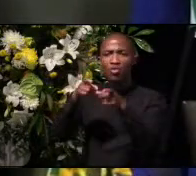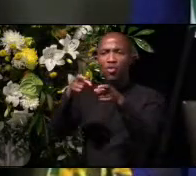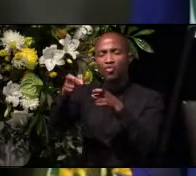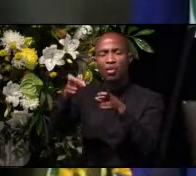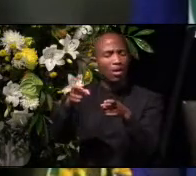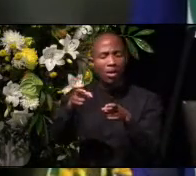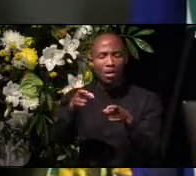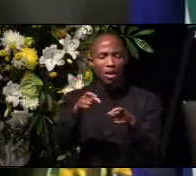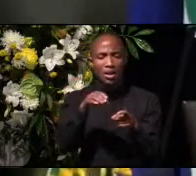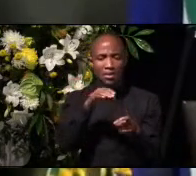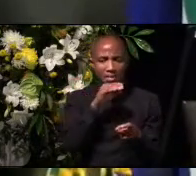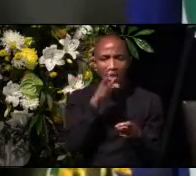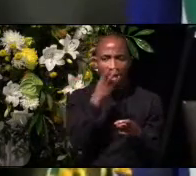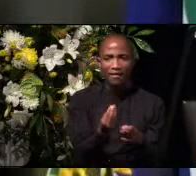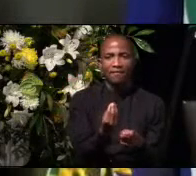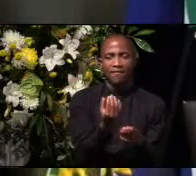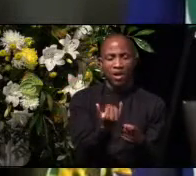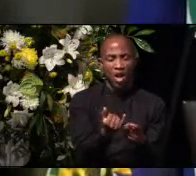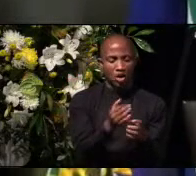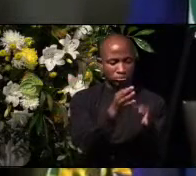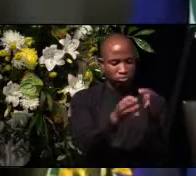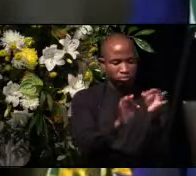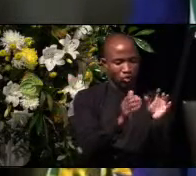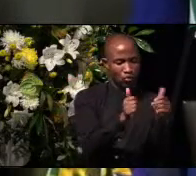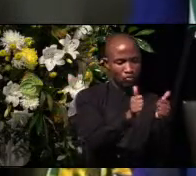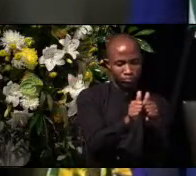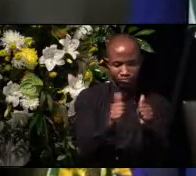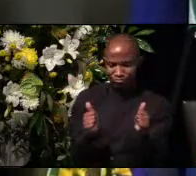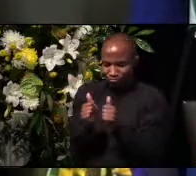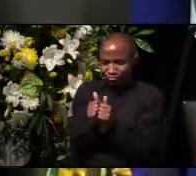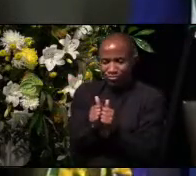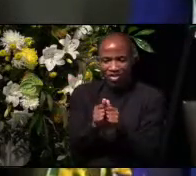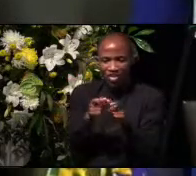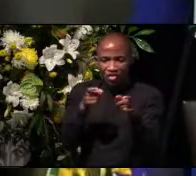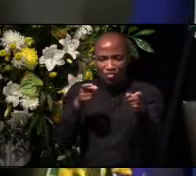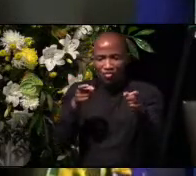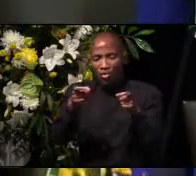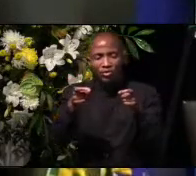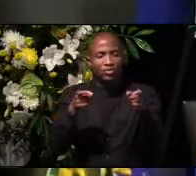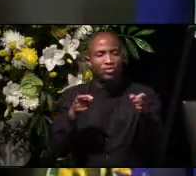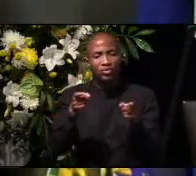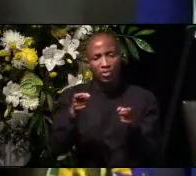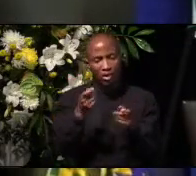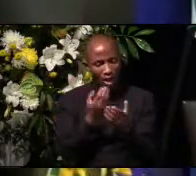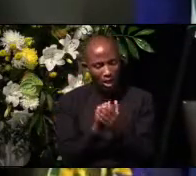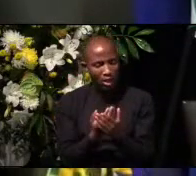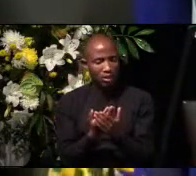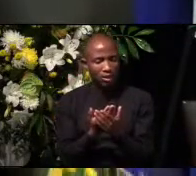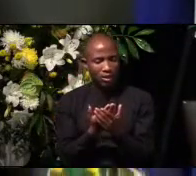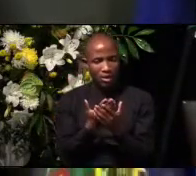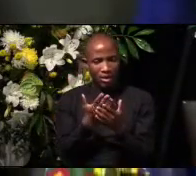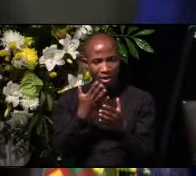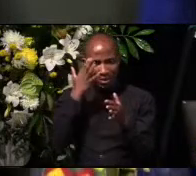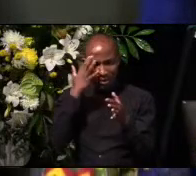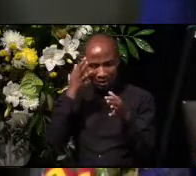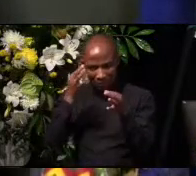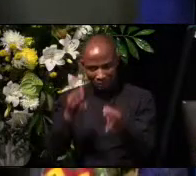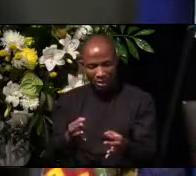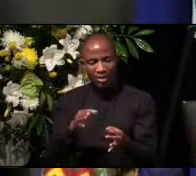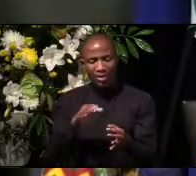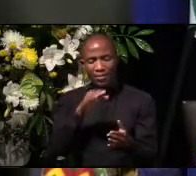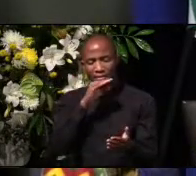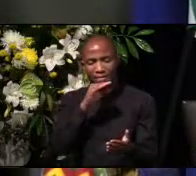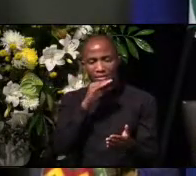plurality more diversity and that means at the Same by implication that Parliament can stand on its own feet